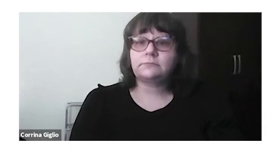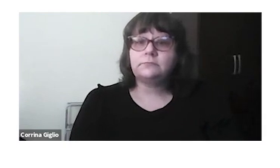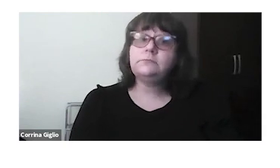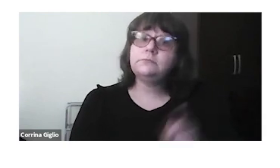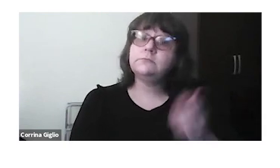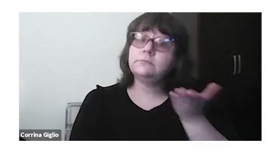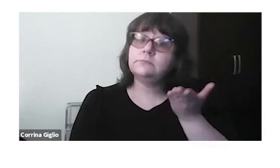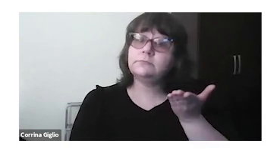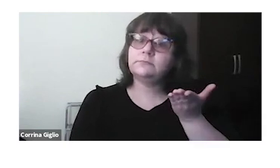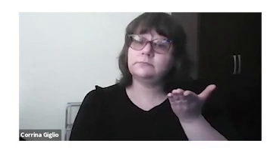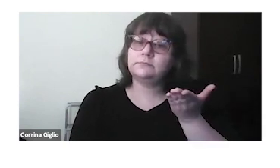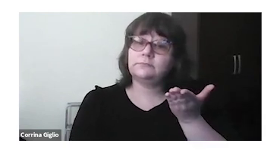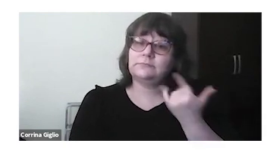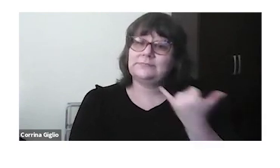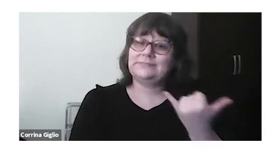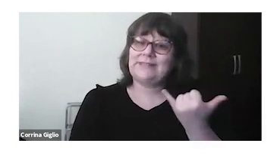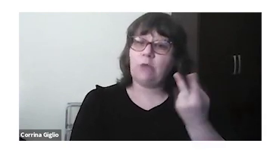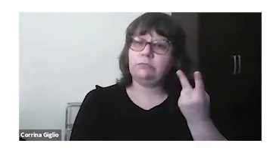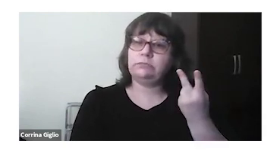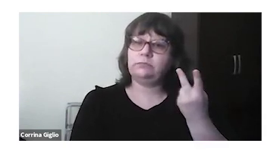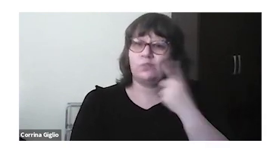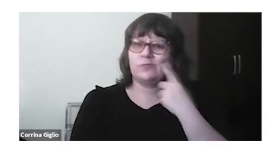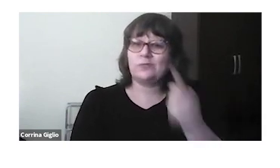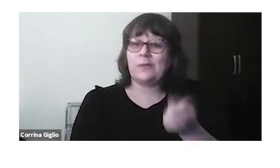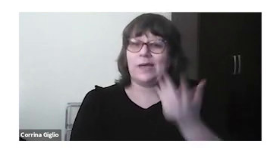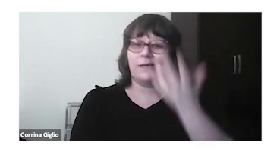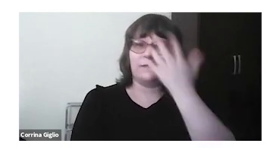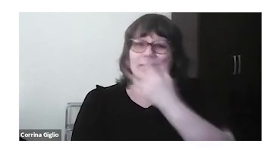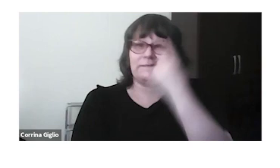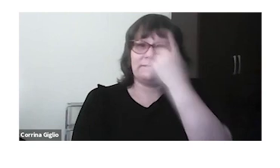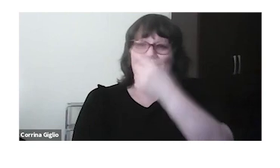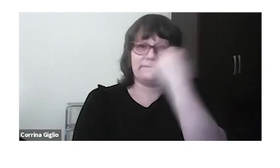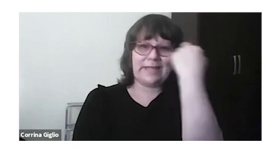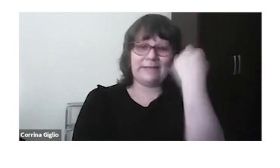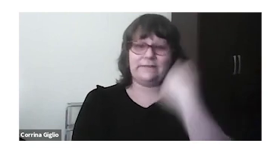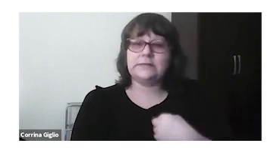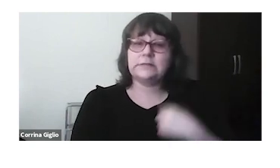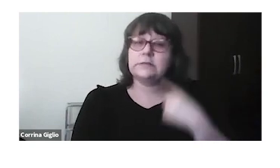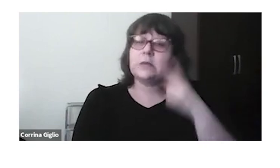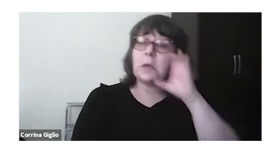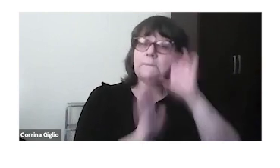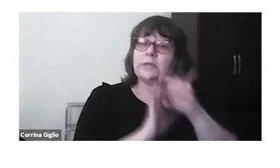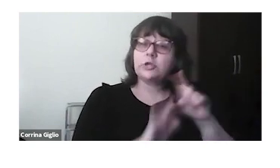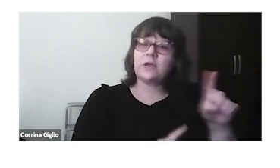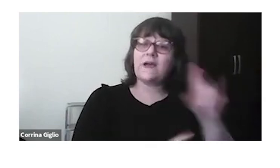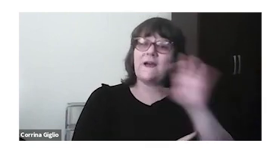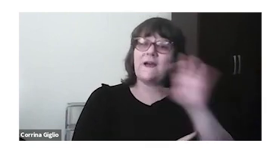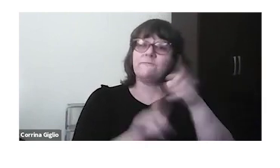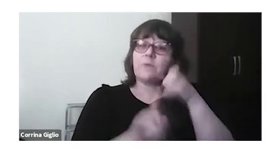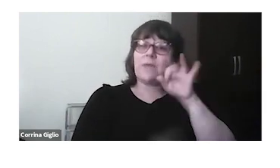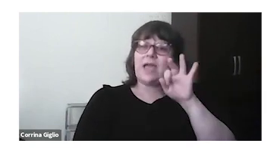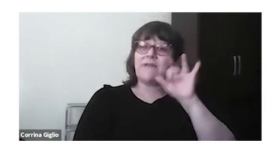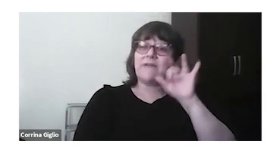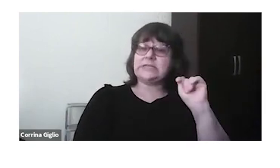So we'll start off by talking about Blackface. In this first image here, which was from an FIT alumni